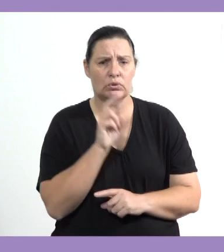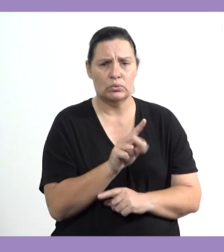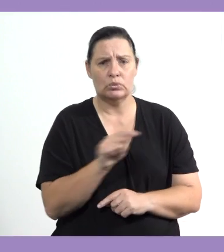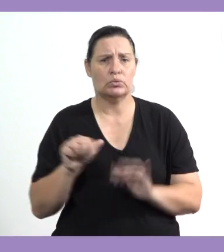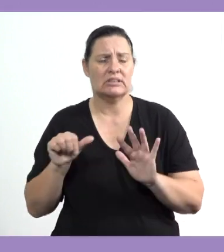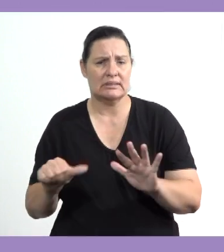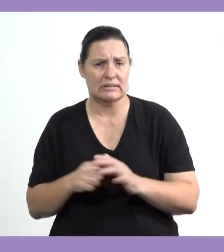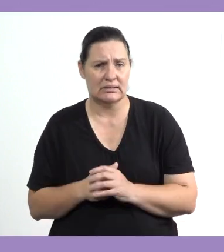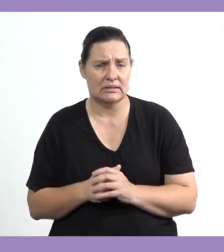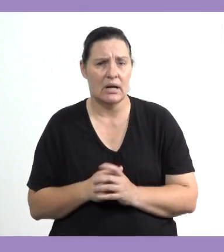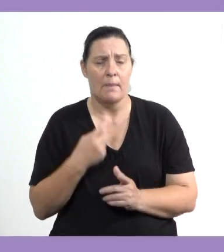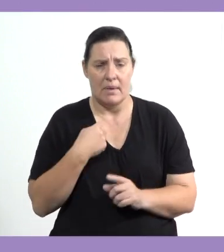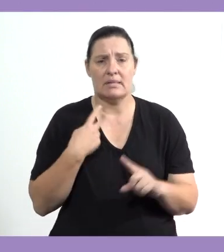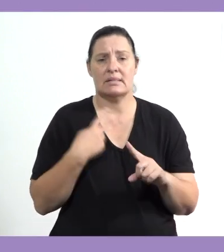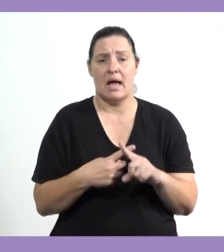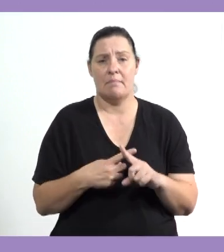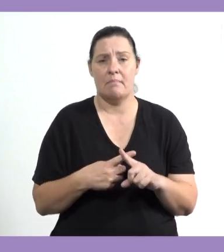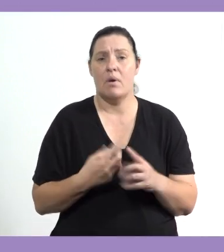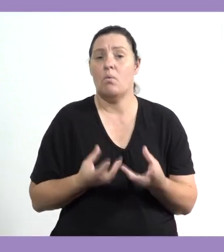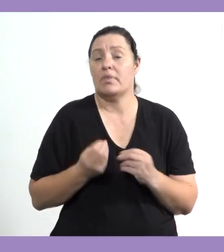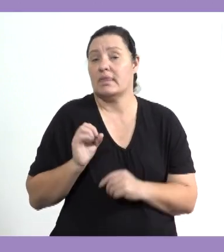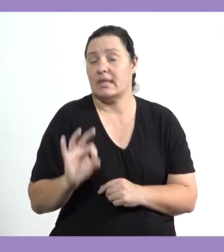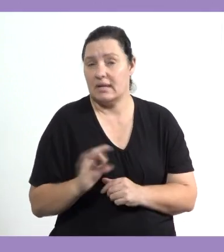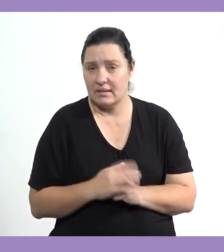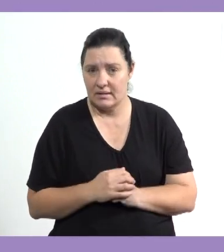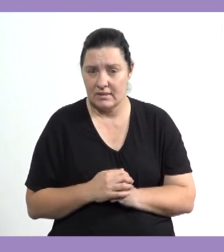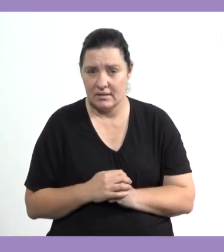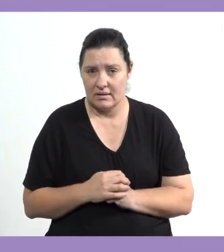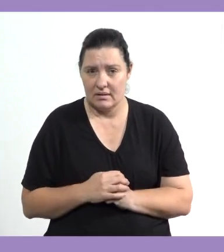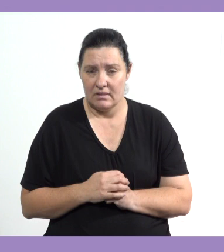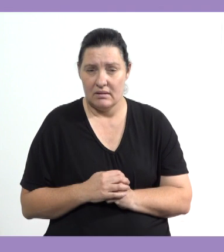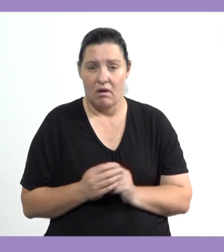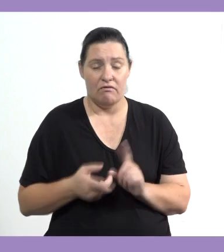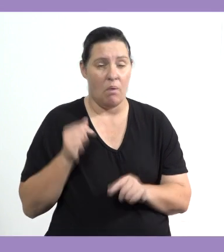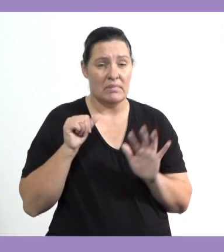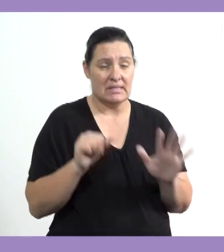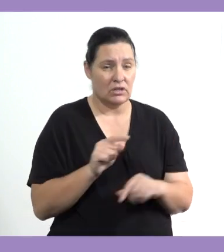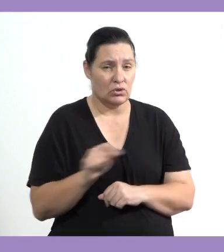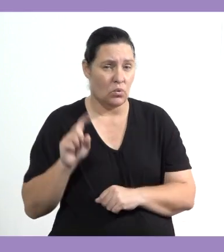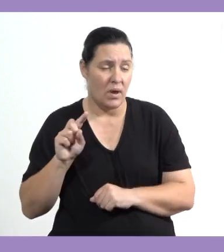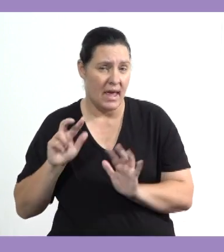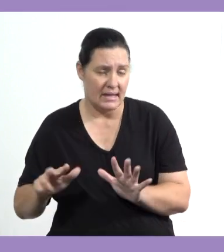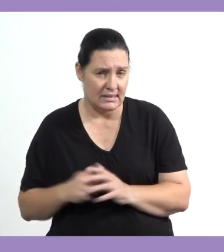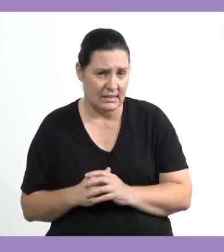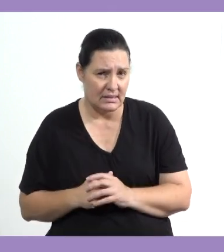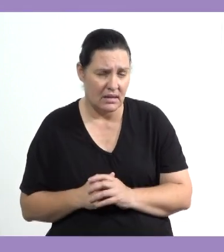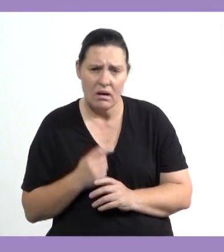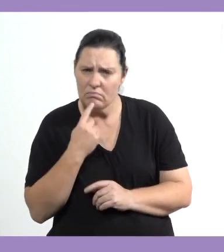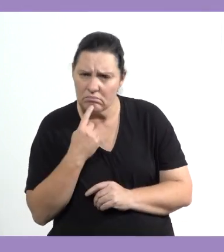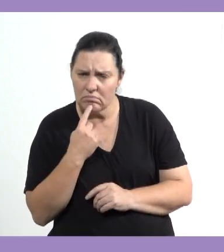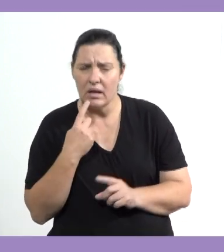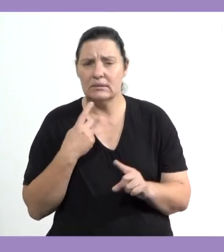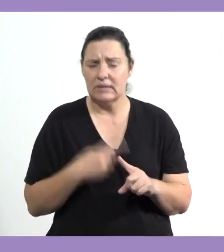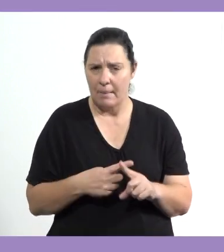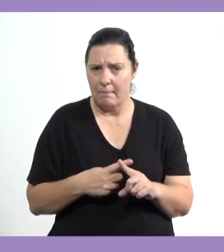2 to 6, I multiply by 3. And again, from 6 to 18, I notice that